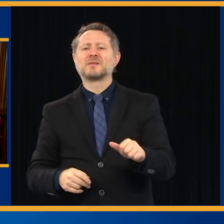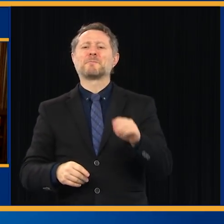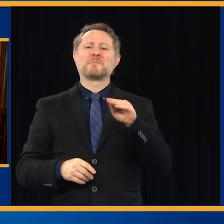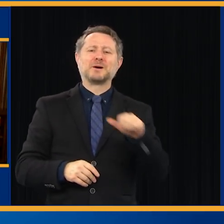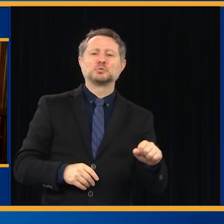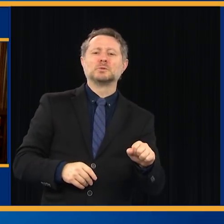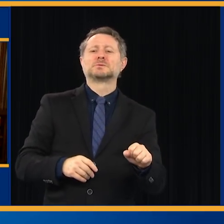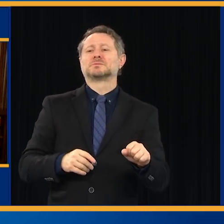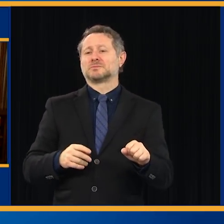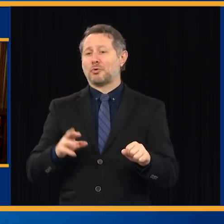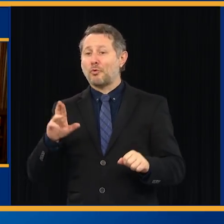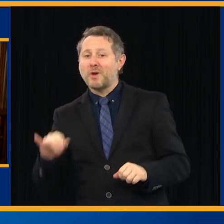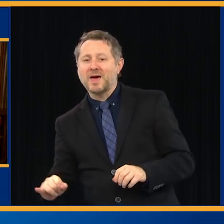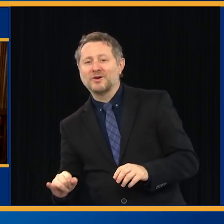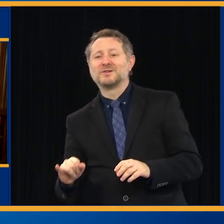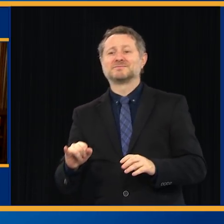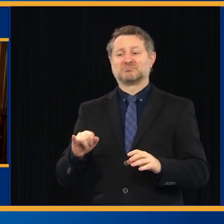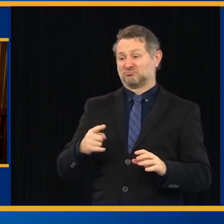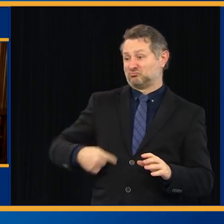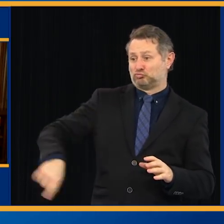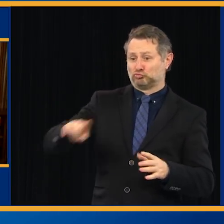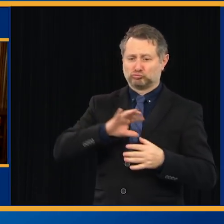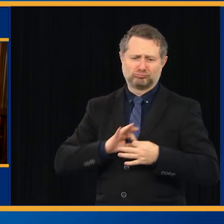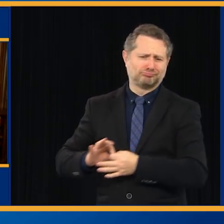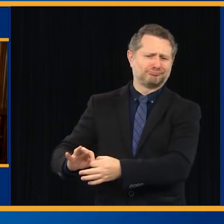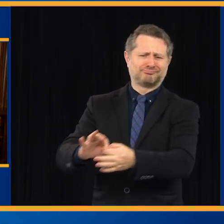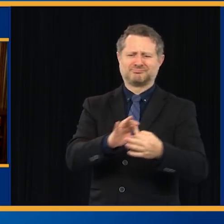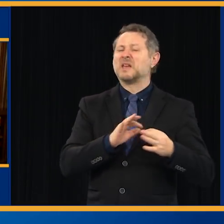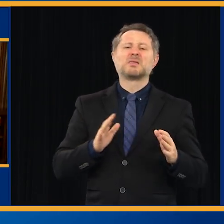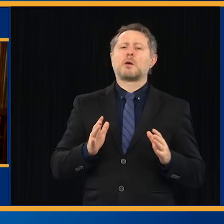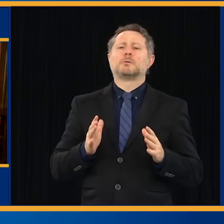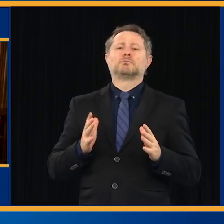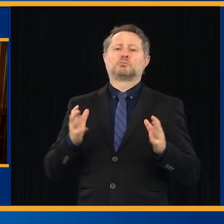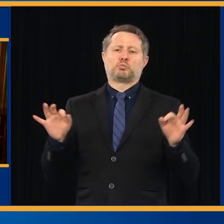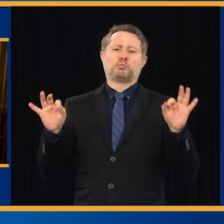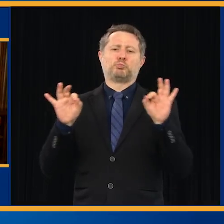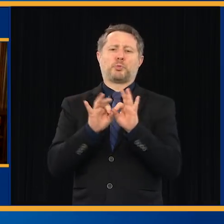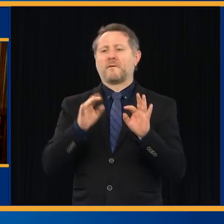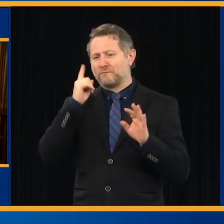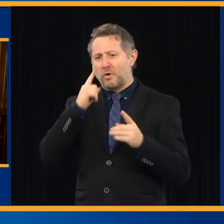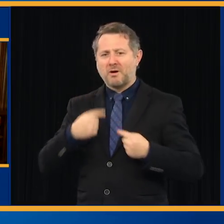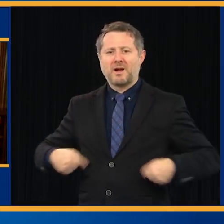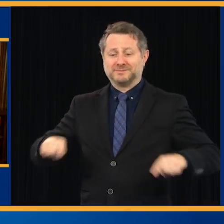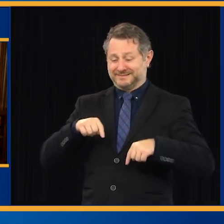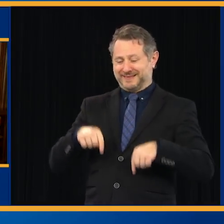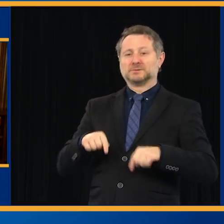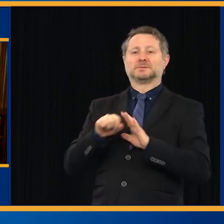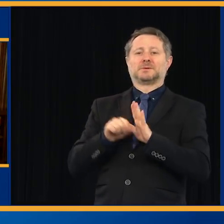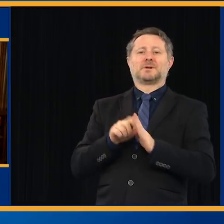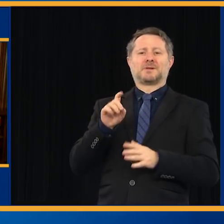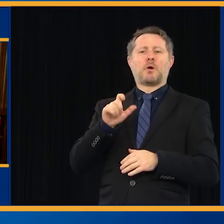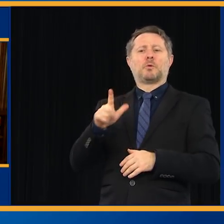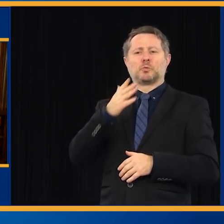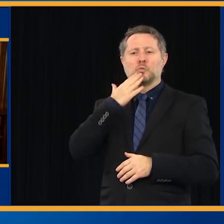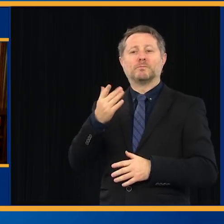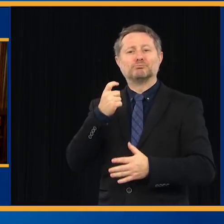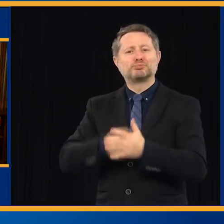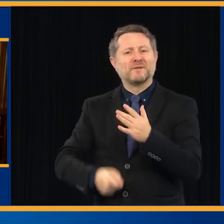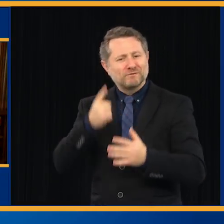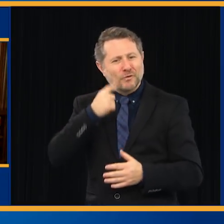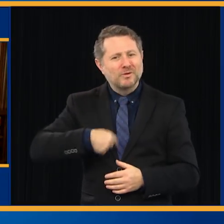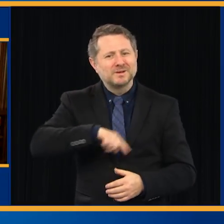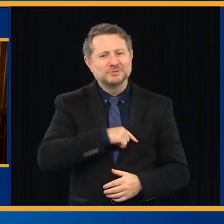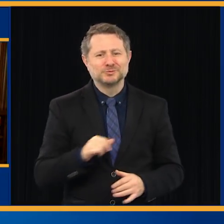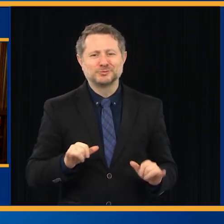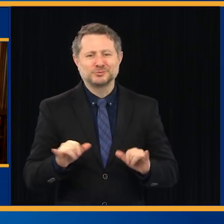Massachusetts and Rhode Island is just so incredibly important for us in terms of getting the right pricing. And if we're going head to head with